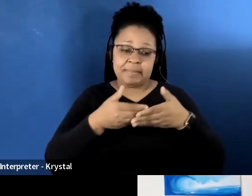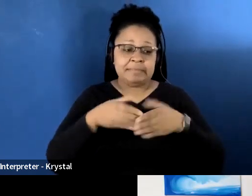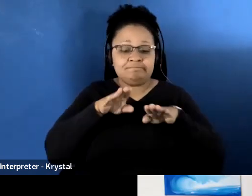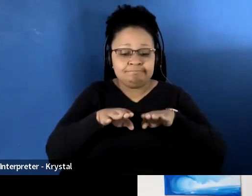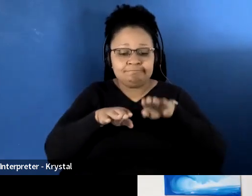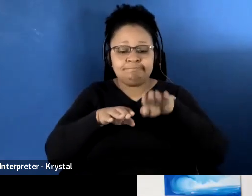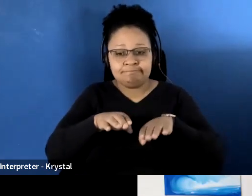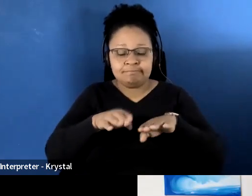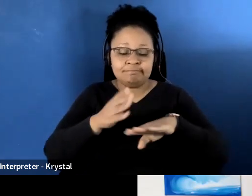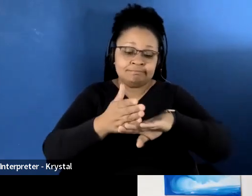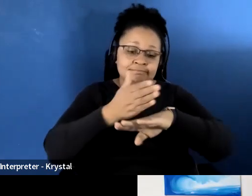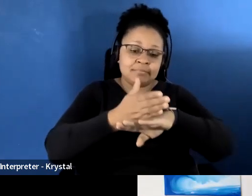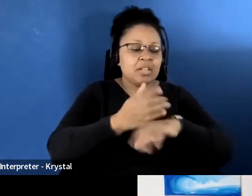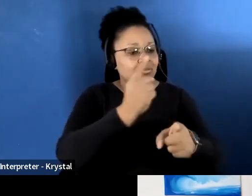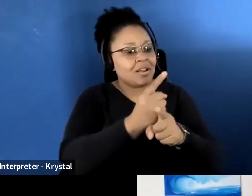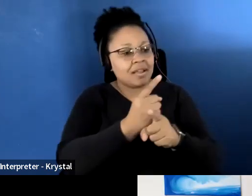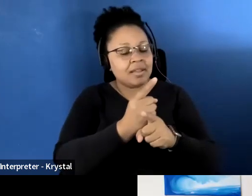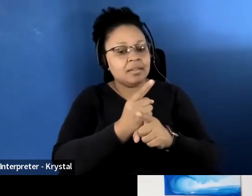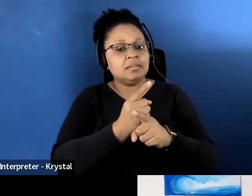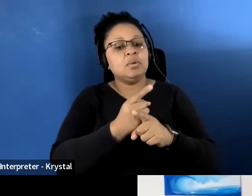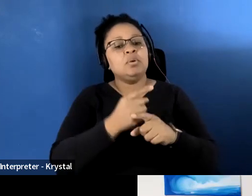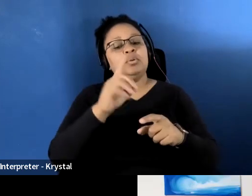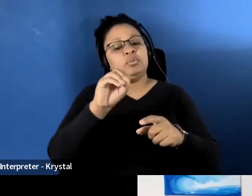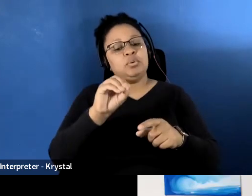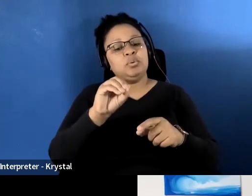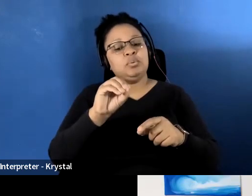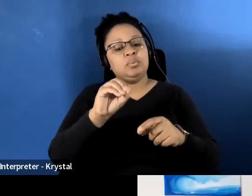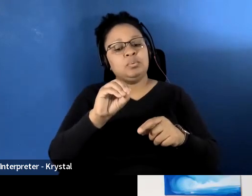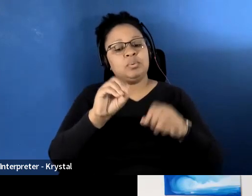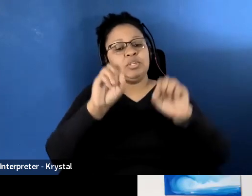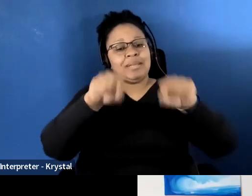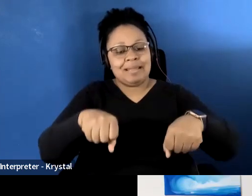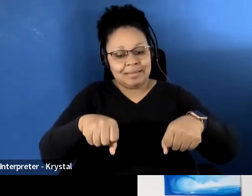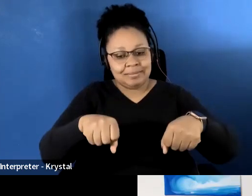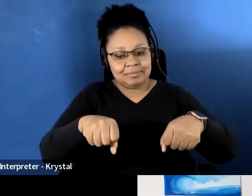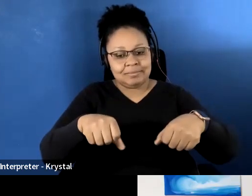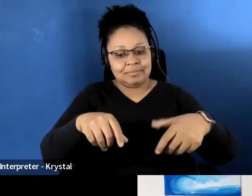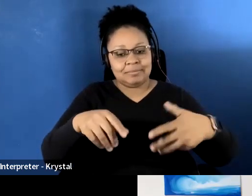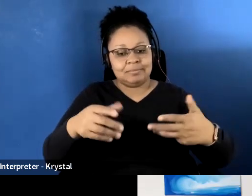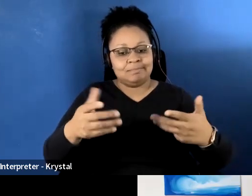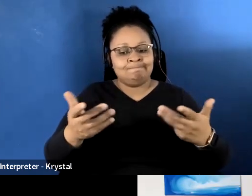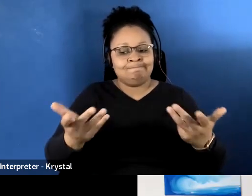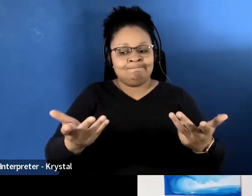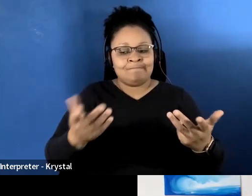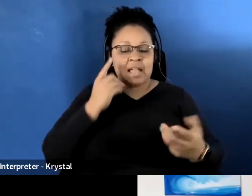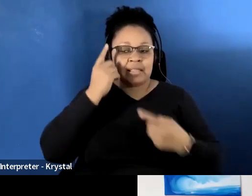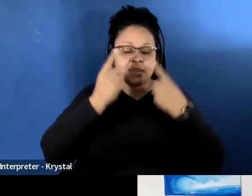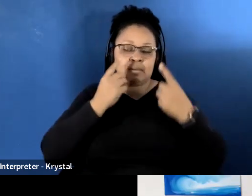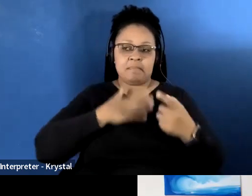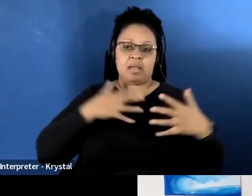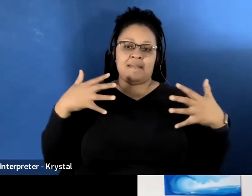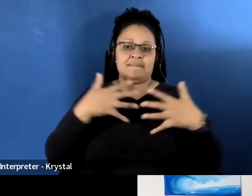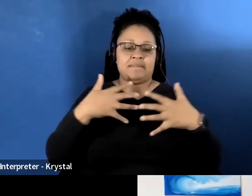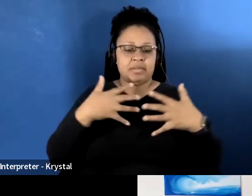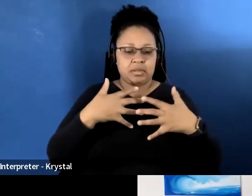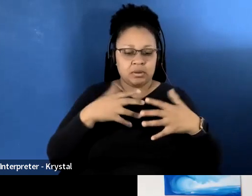maybe, totally help, but we do what we can do for ourselves. I think my fear is